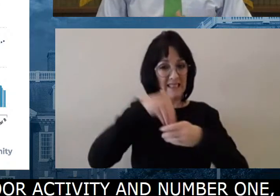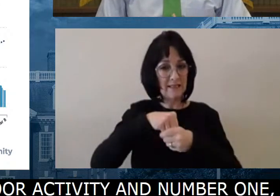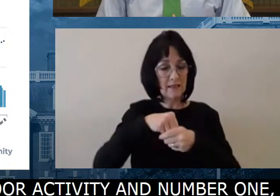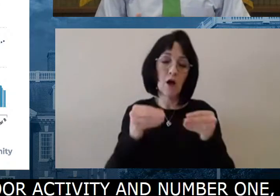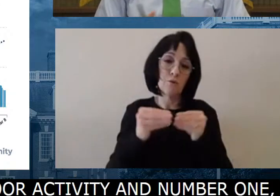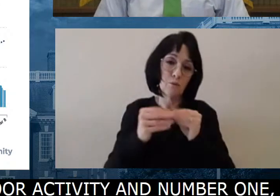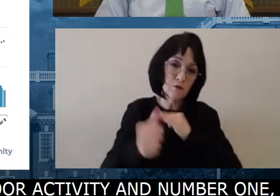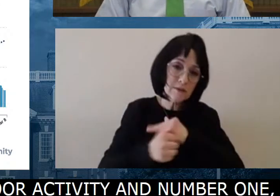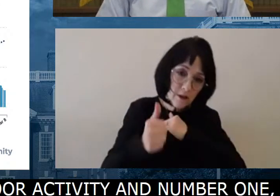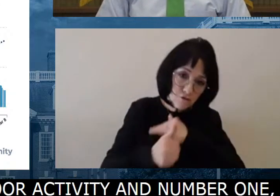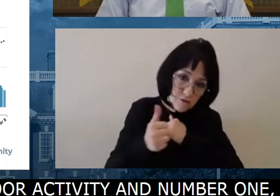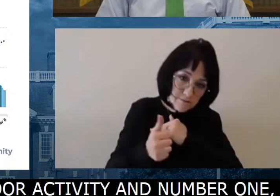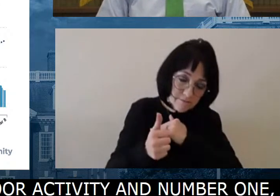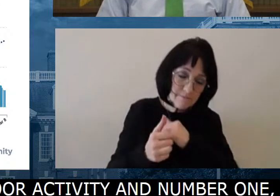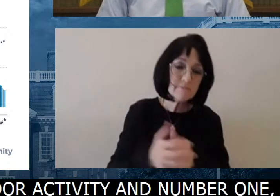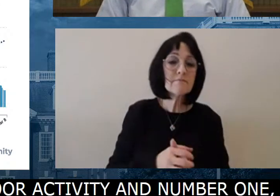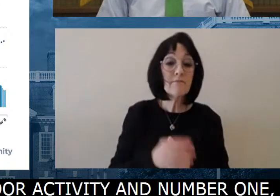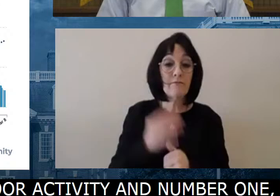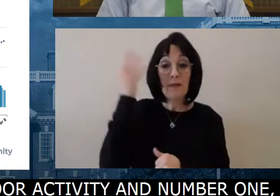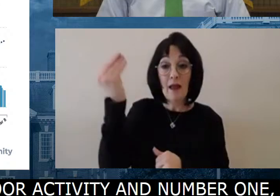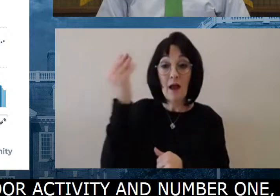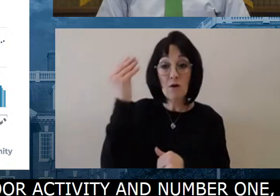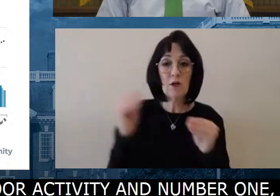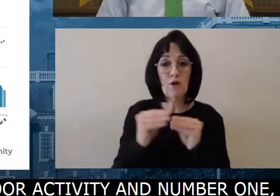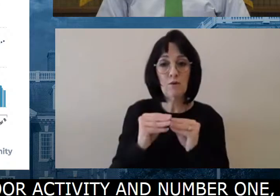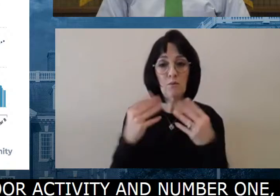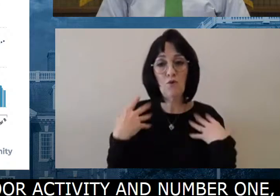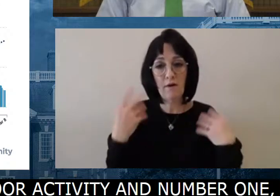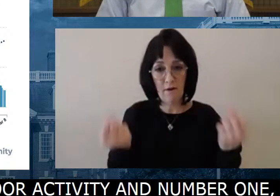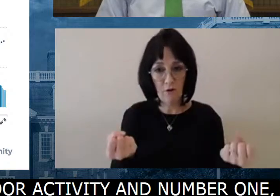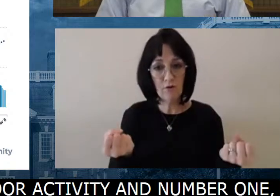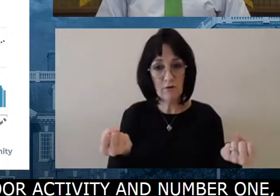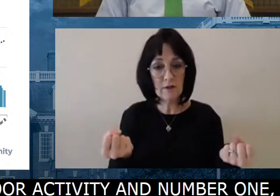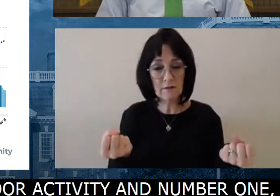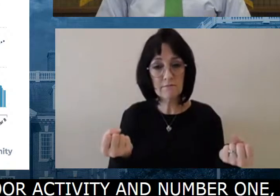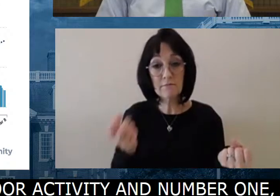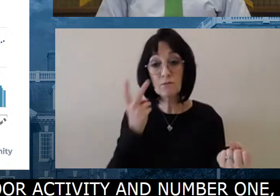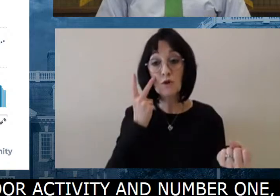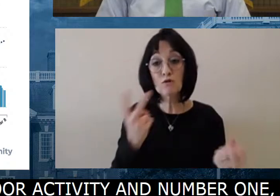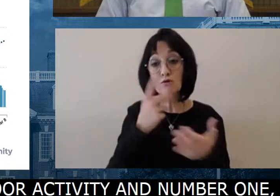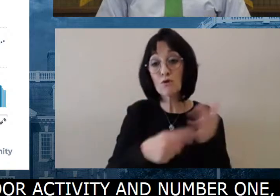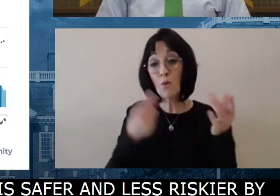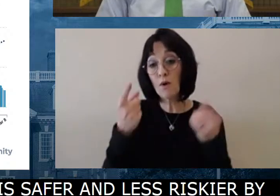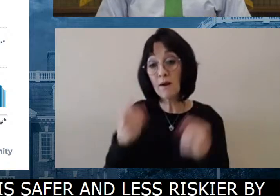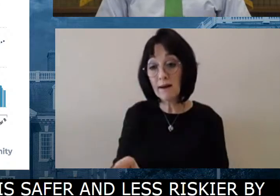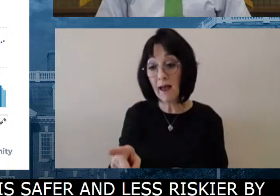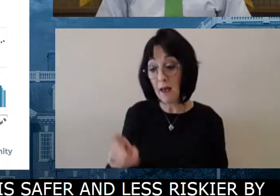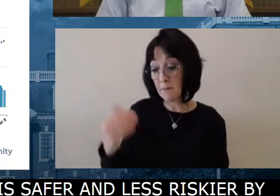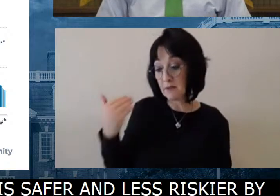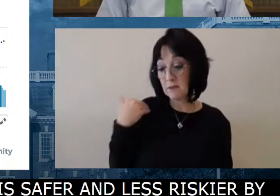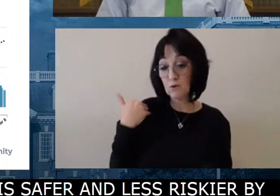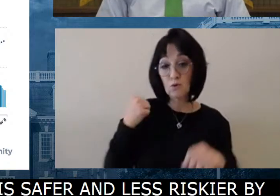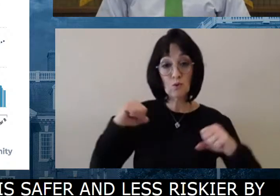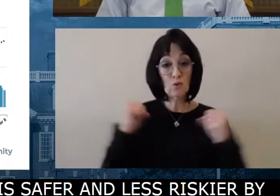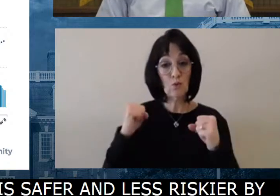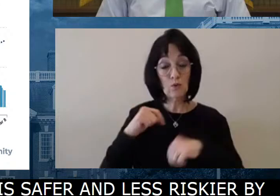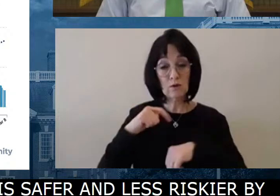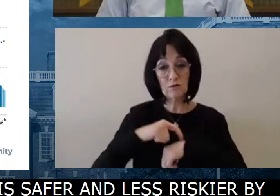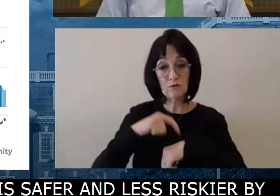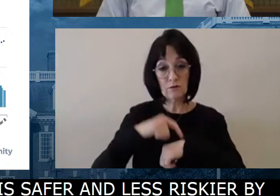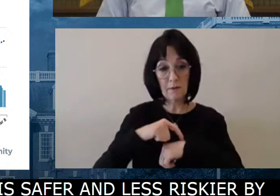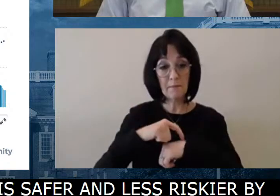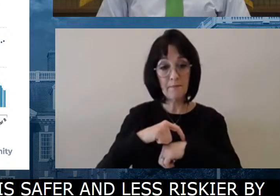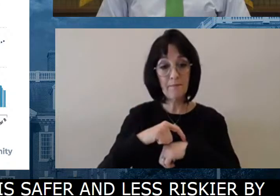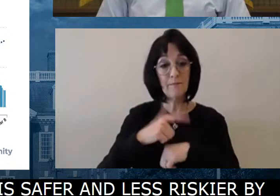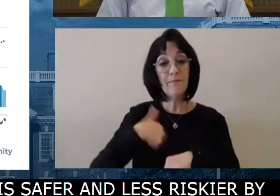saw what happened last winter, and we know that that's very positive. We have seen